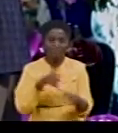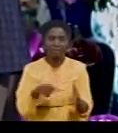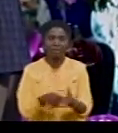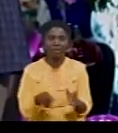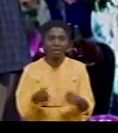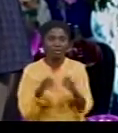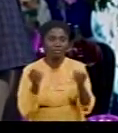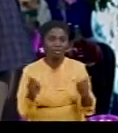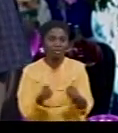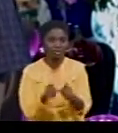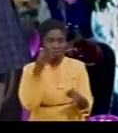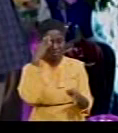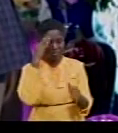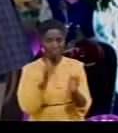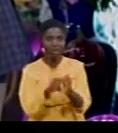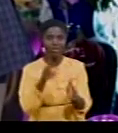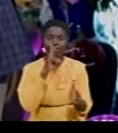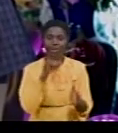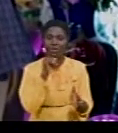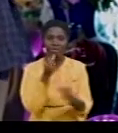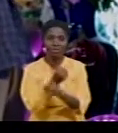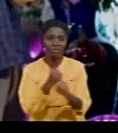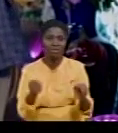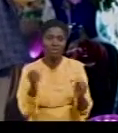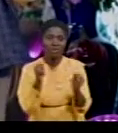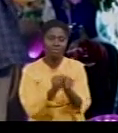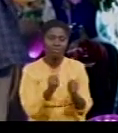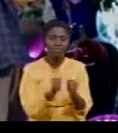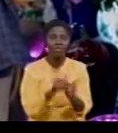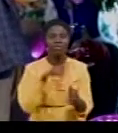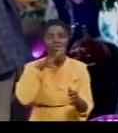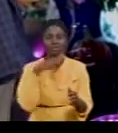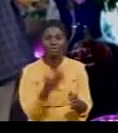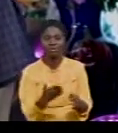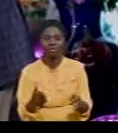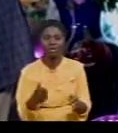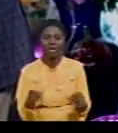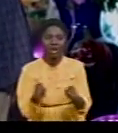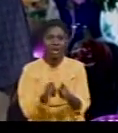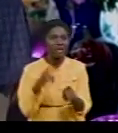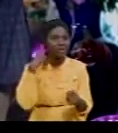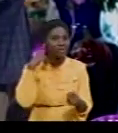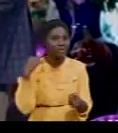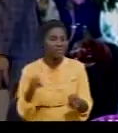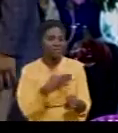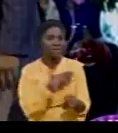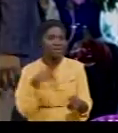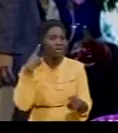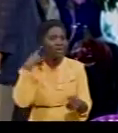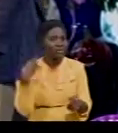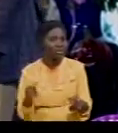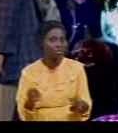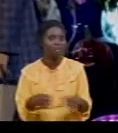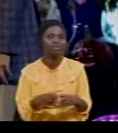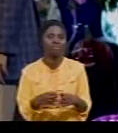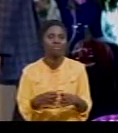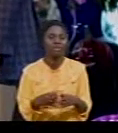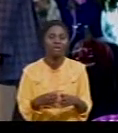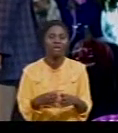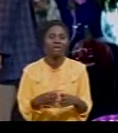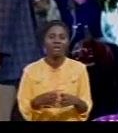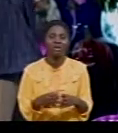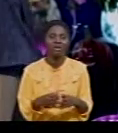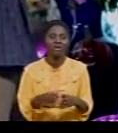not redeemed with corruptible things as silver and gold from your